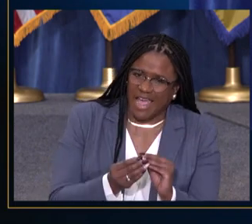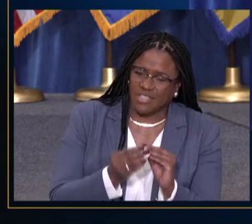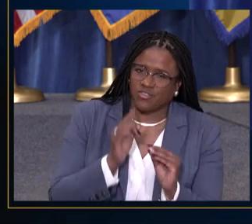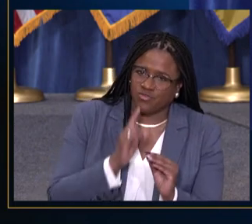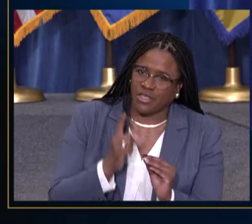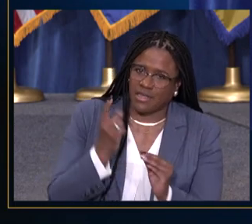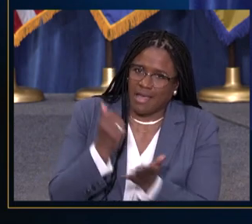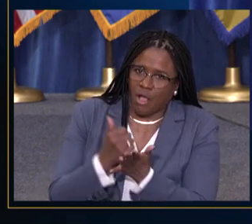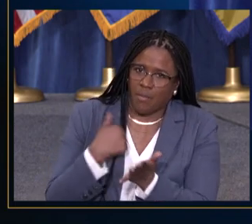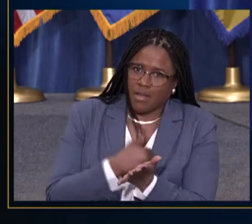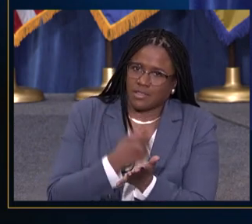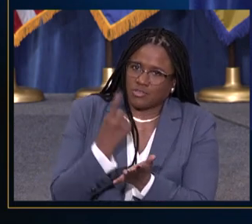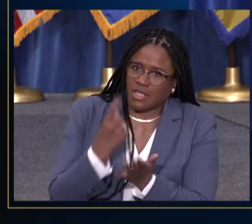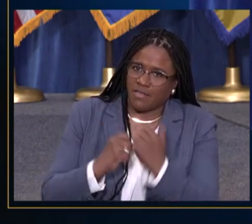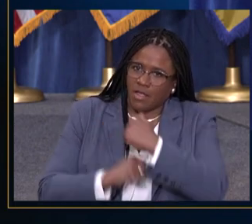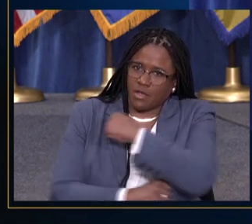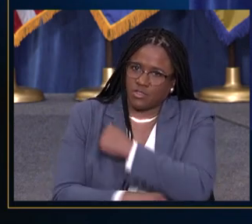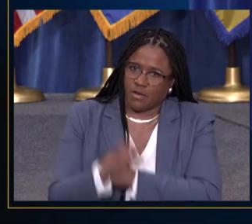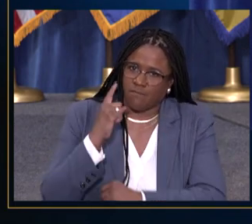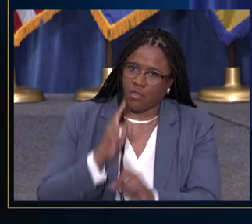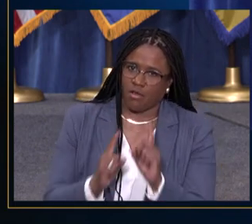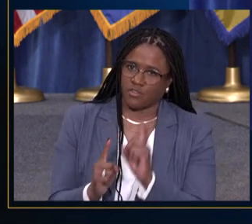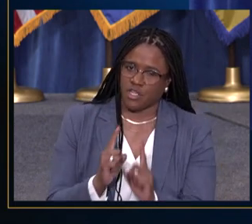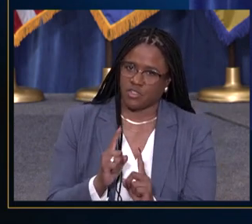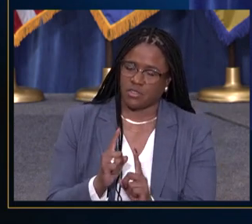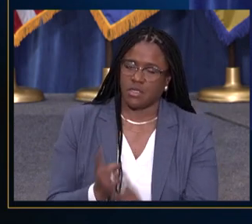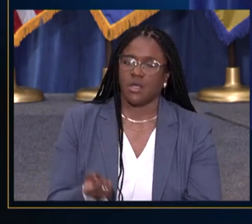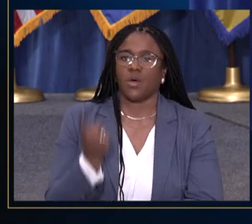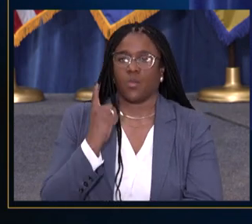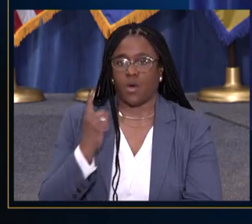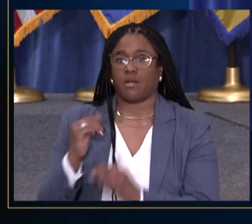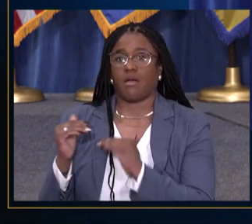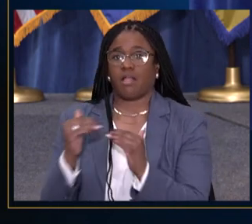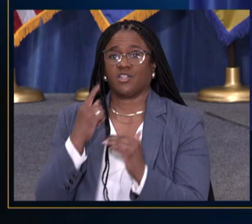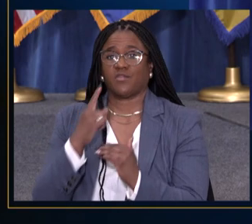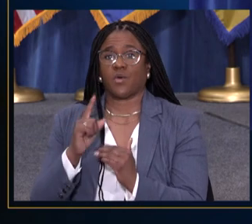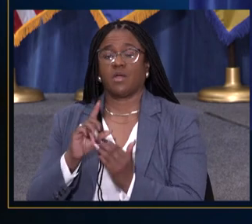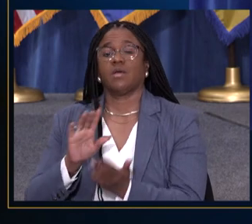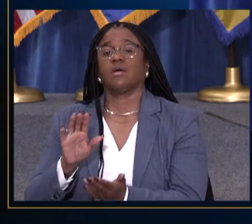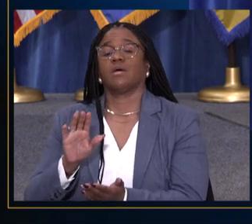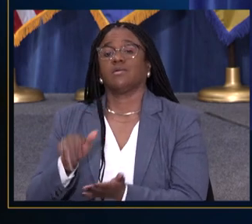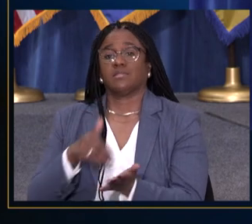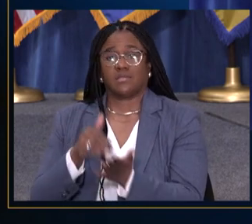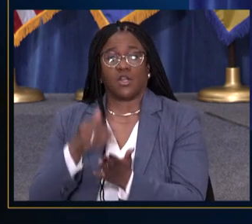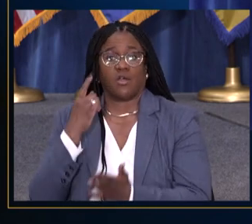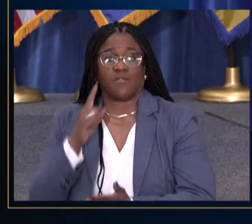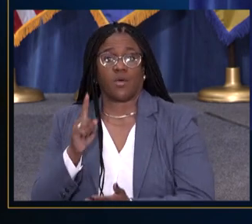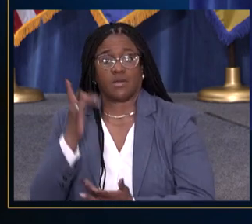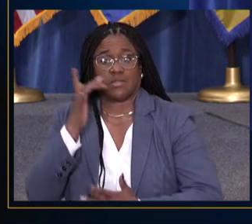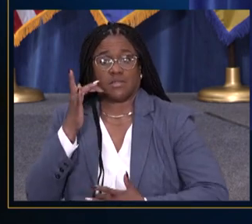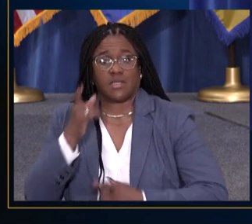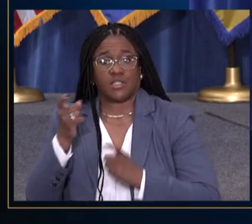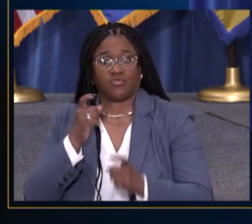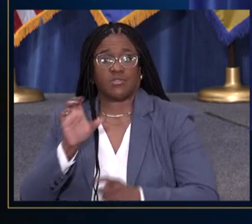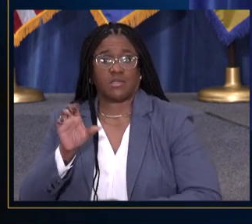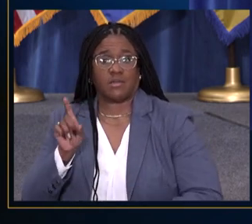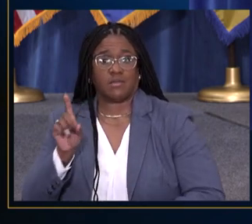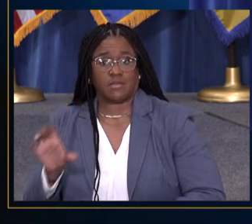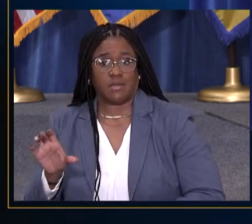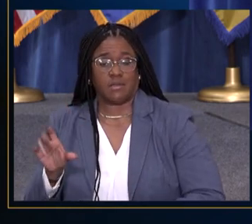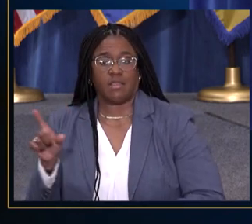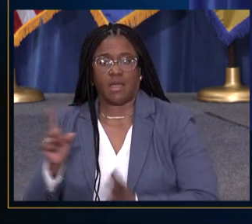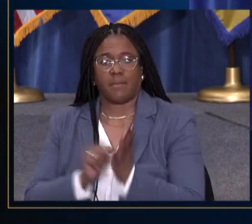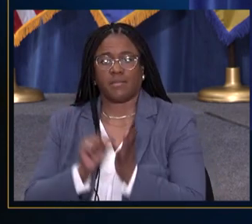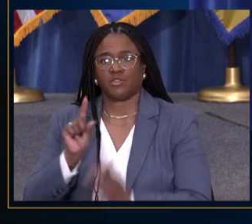the conversation. One, as our colleagues from the Centers for Disease Control published in 2021,